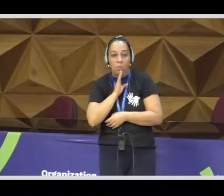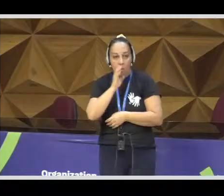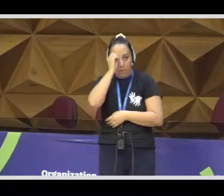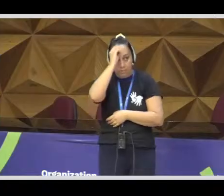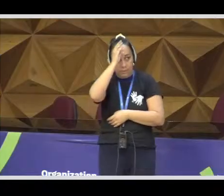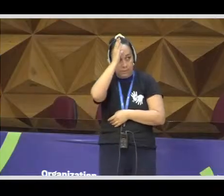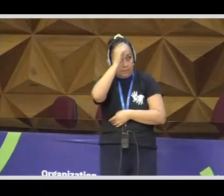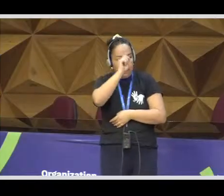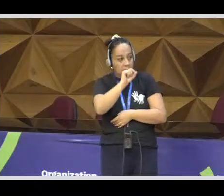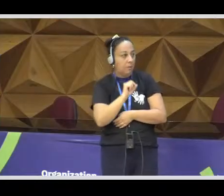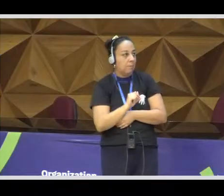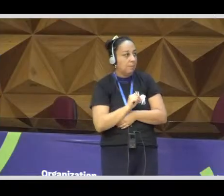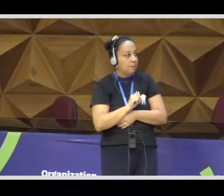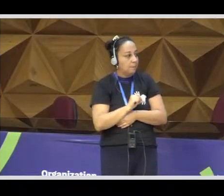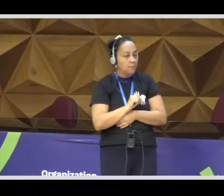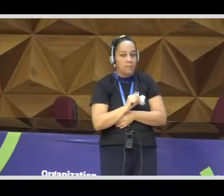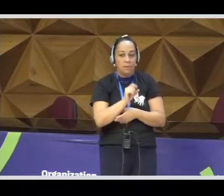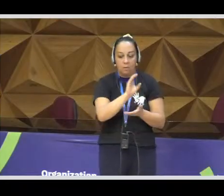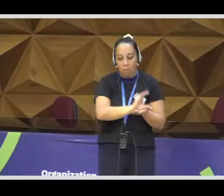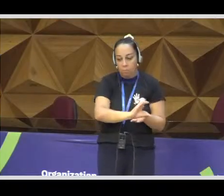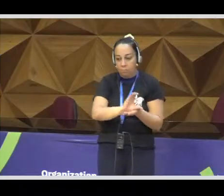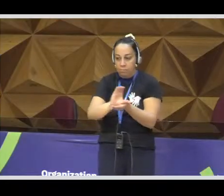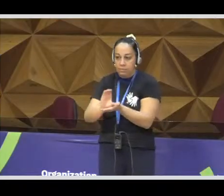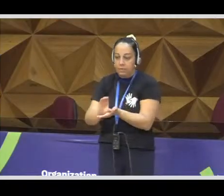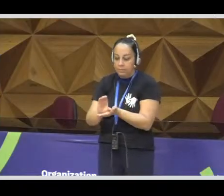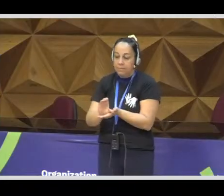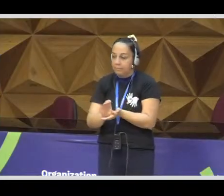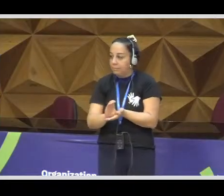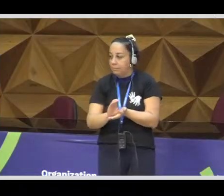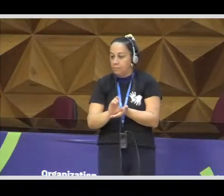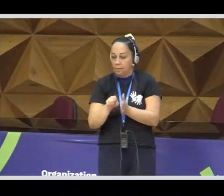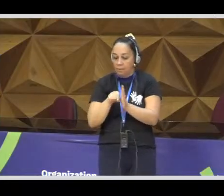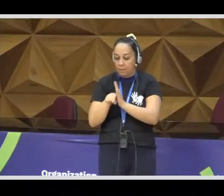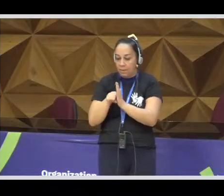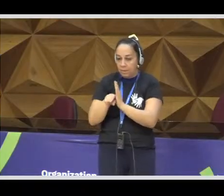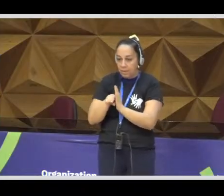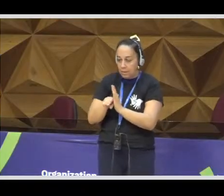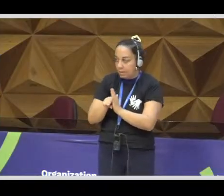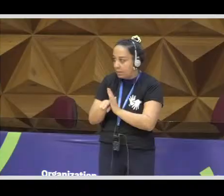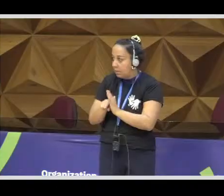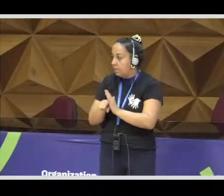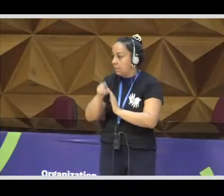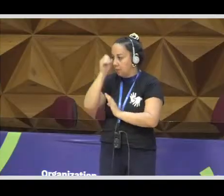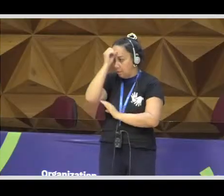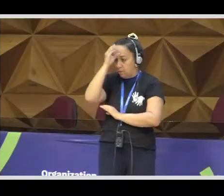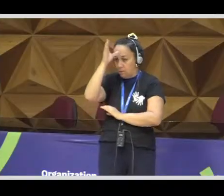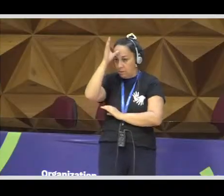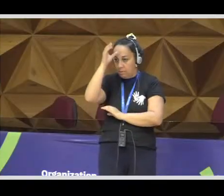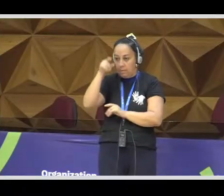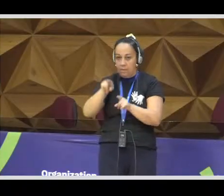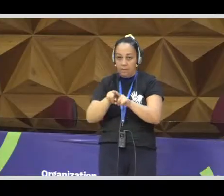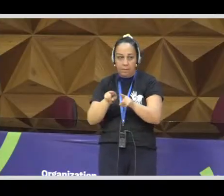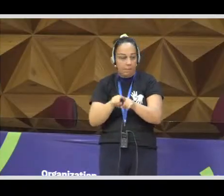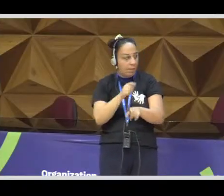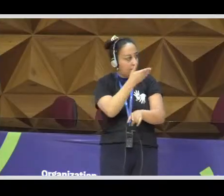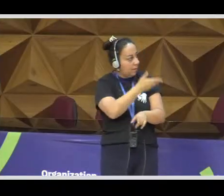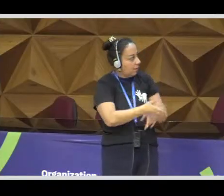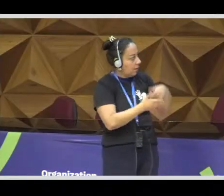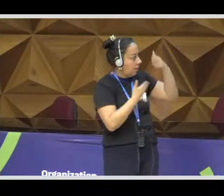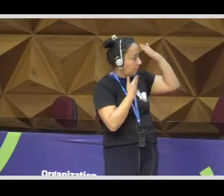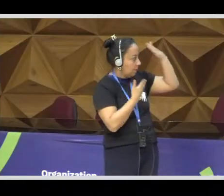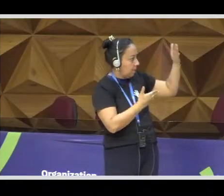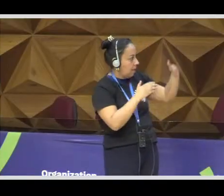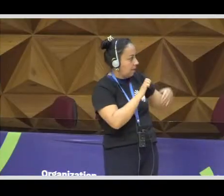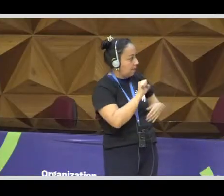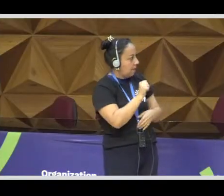of highly recognized researchers like Steve. So thank you very much, Steve. The floor is yours because you have much more interesting to say